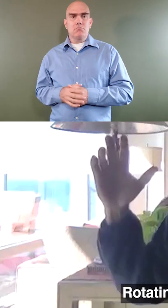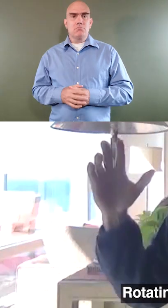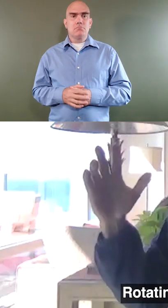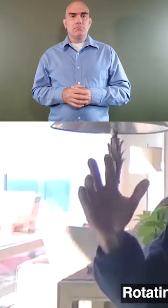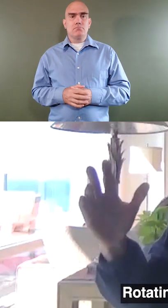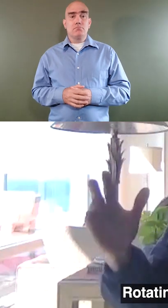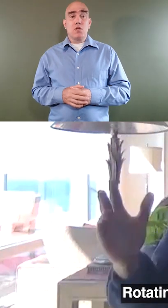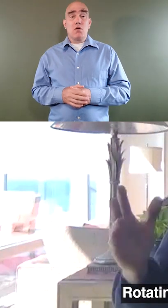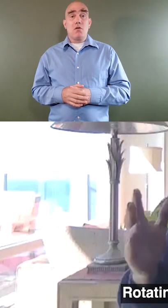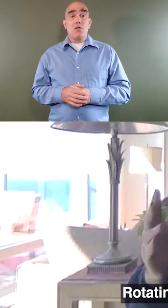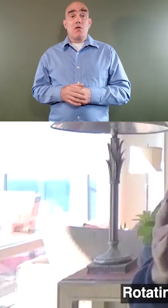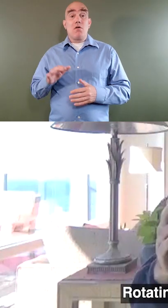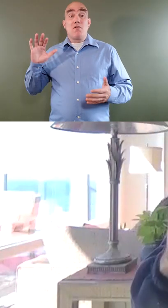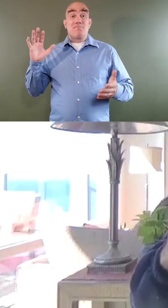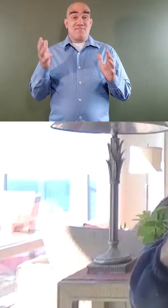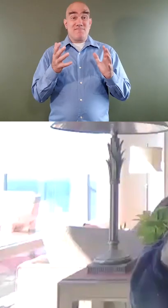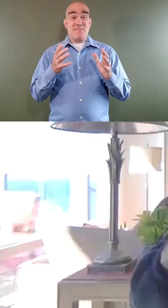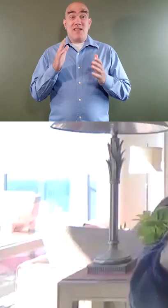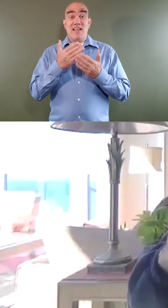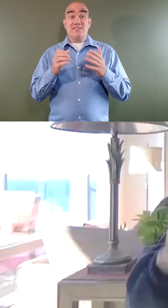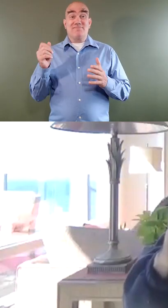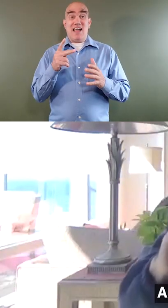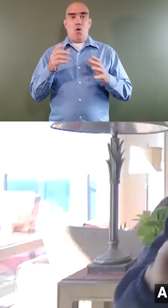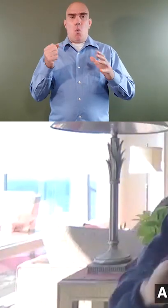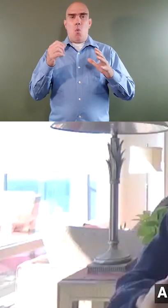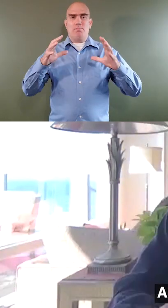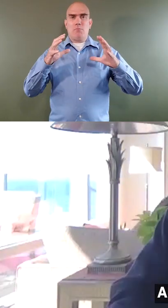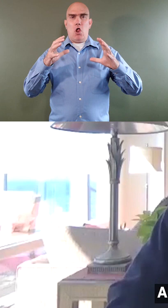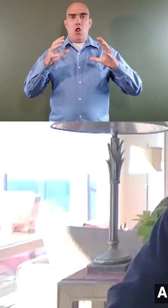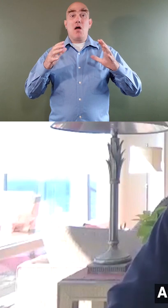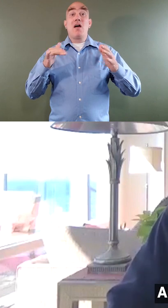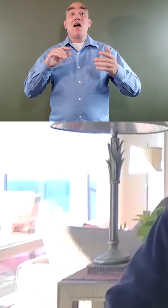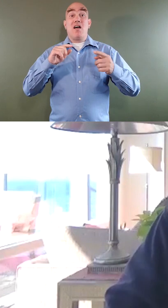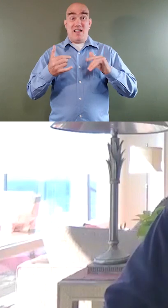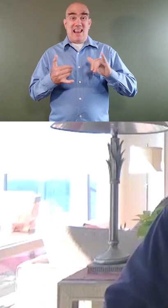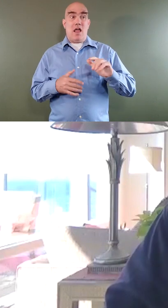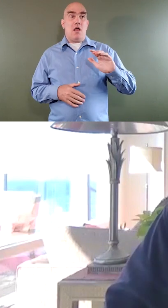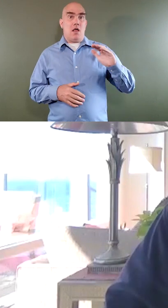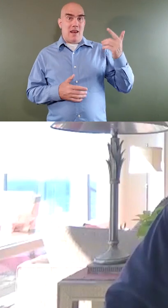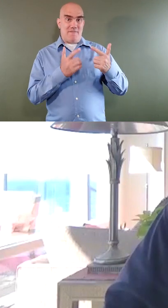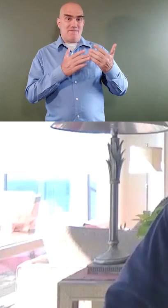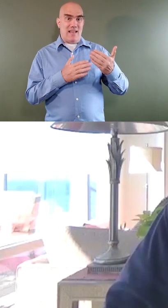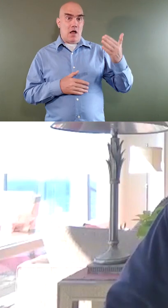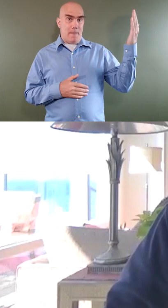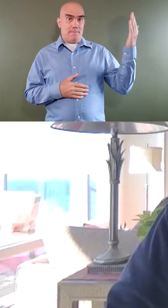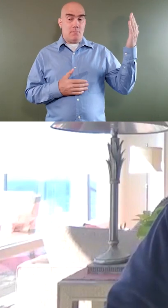Rotating the hands back to holding the ball. And let's go the other way now. Block down, turn and